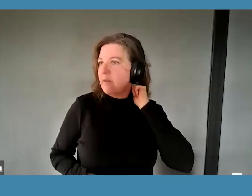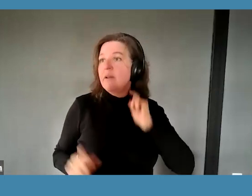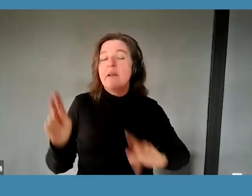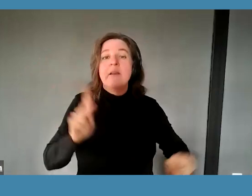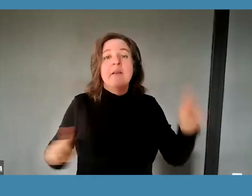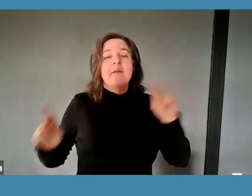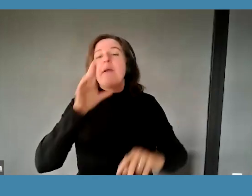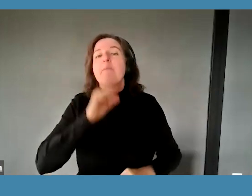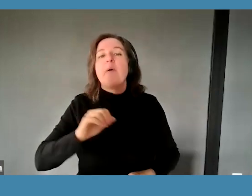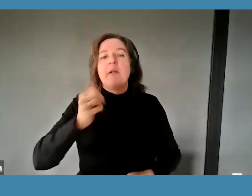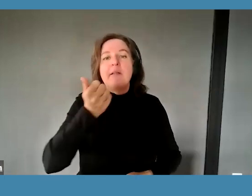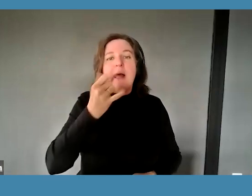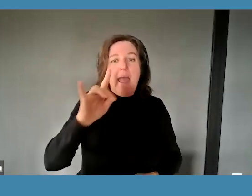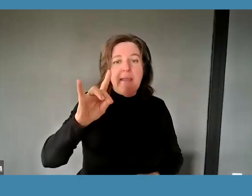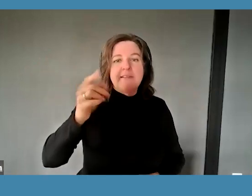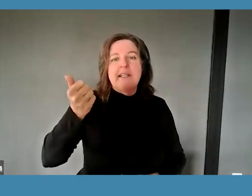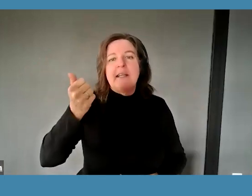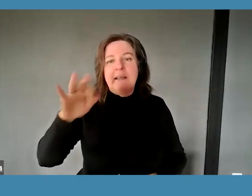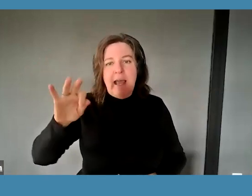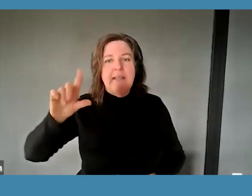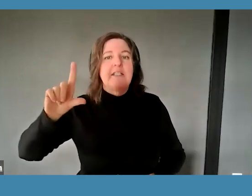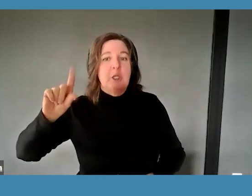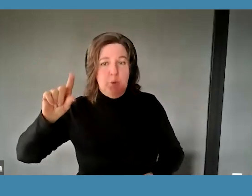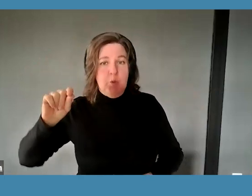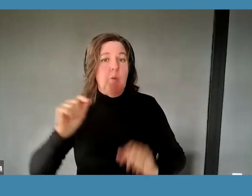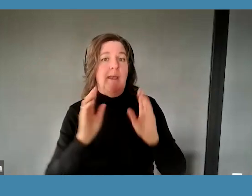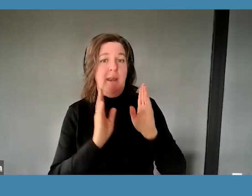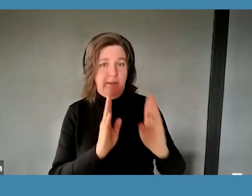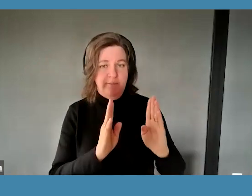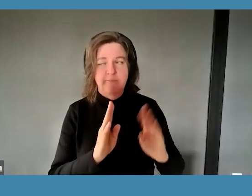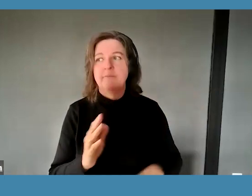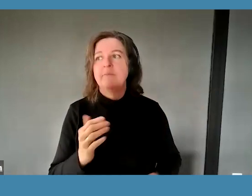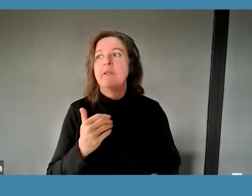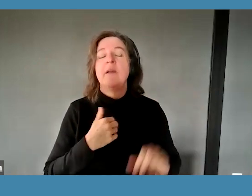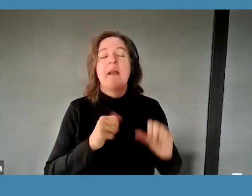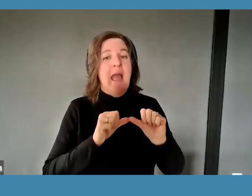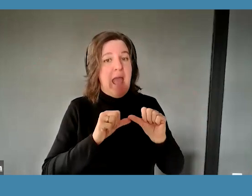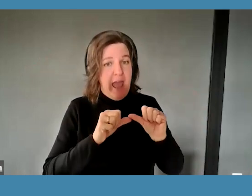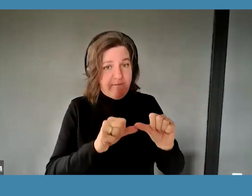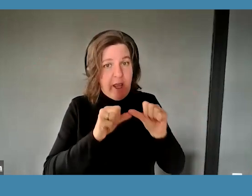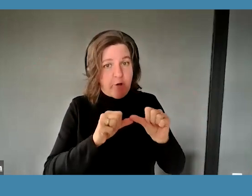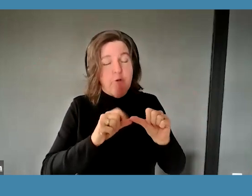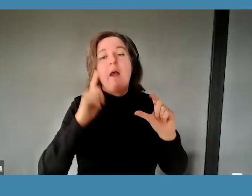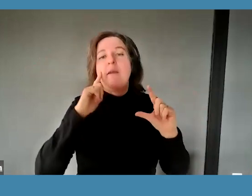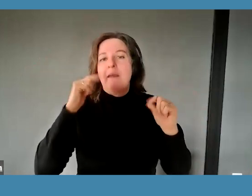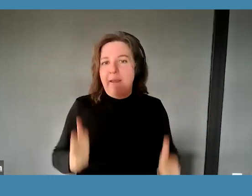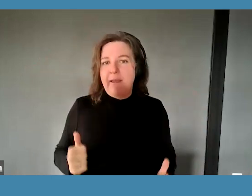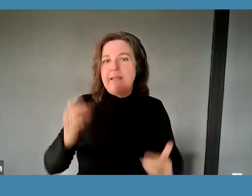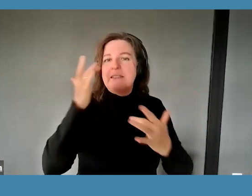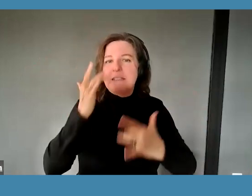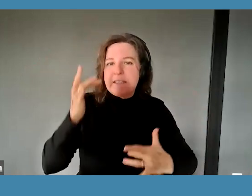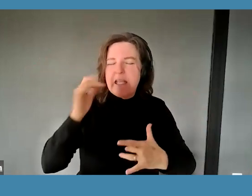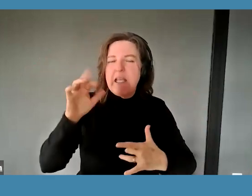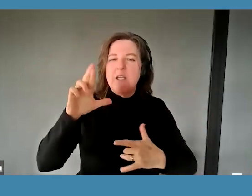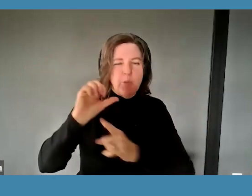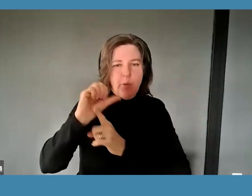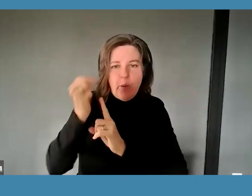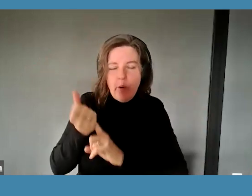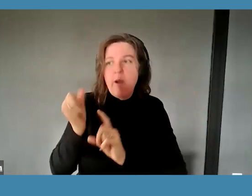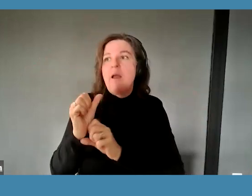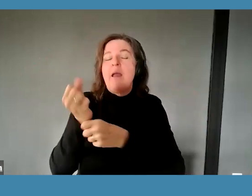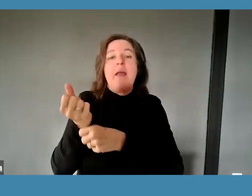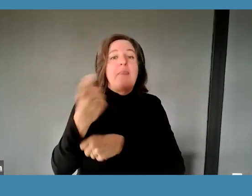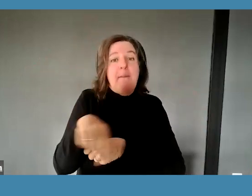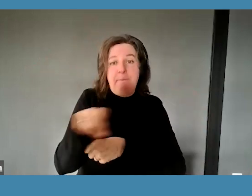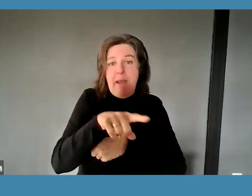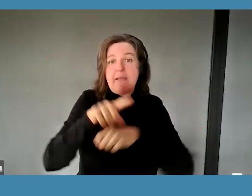are 18, 19, or 20, who have a chronic debilitating disease or condition that makes them dependent on